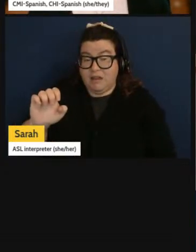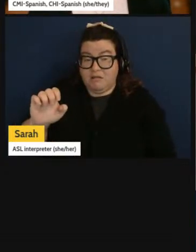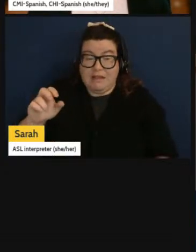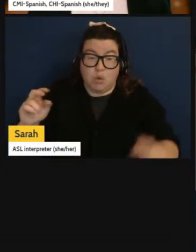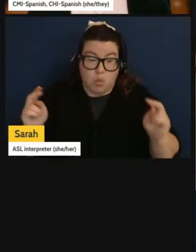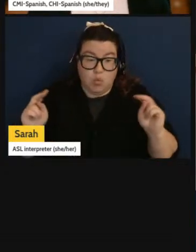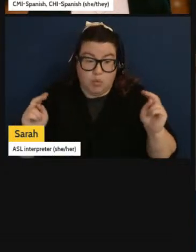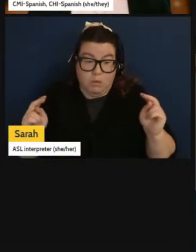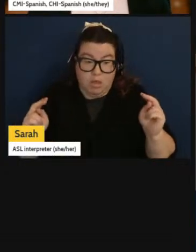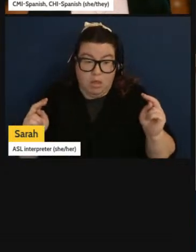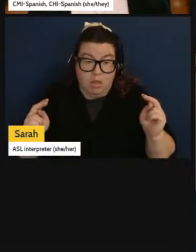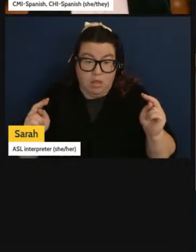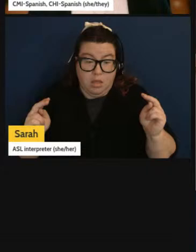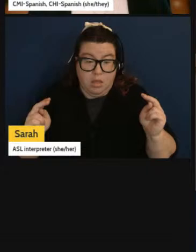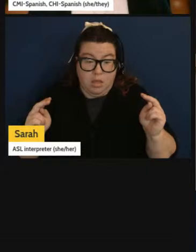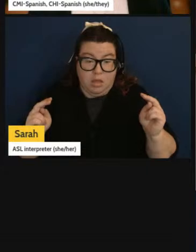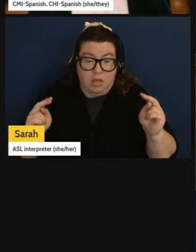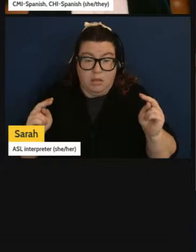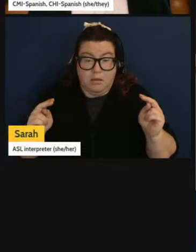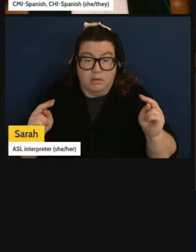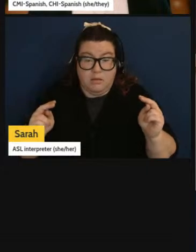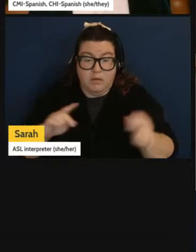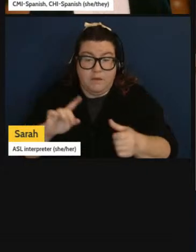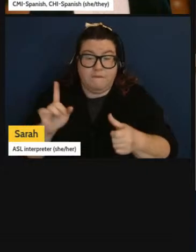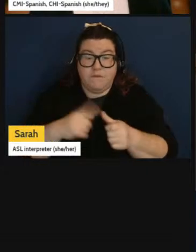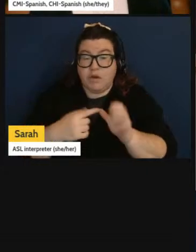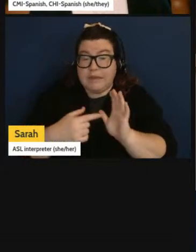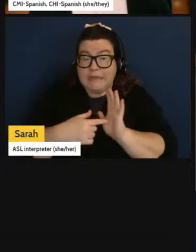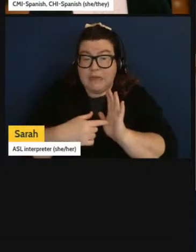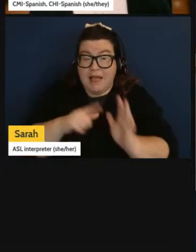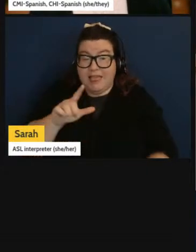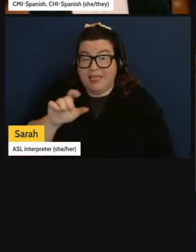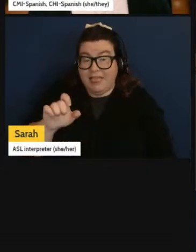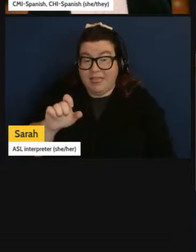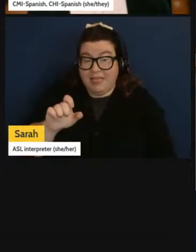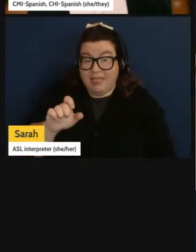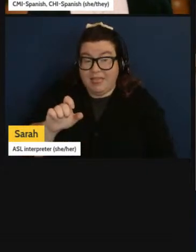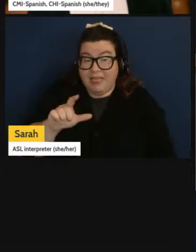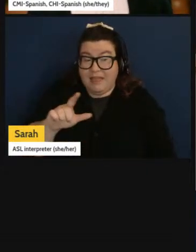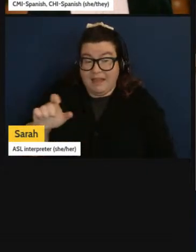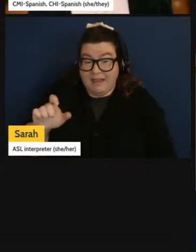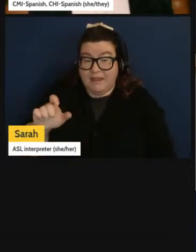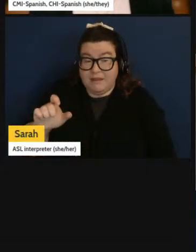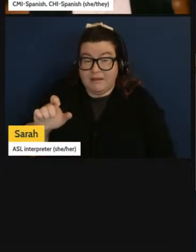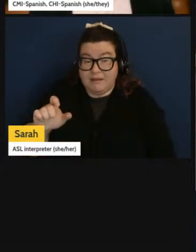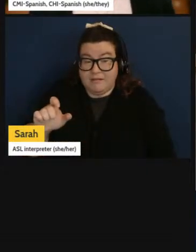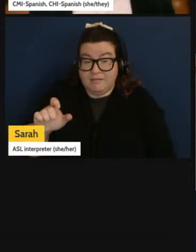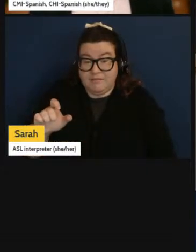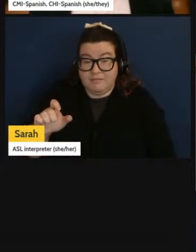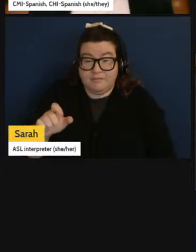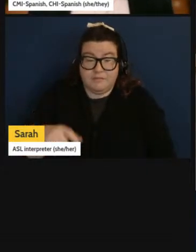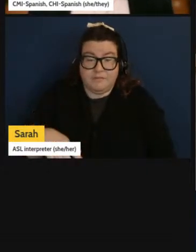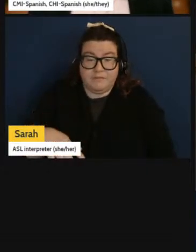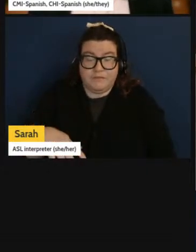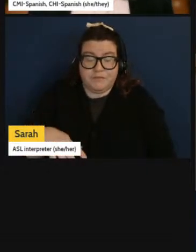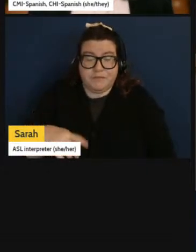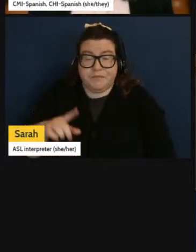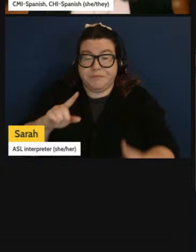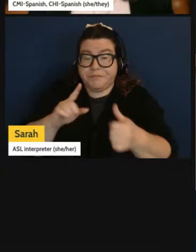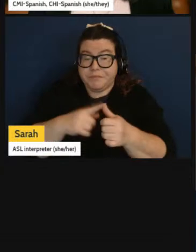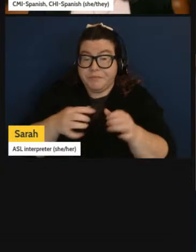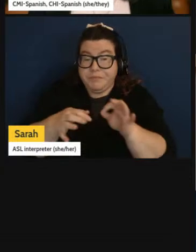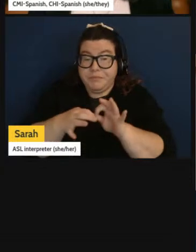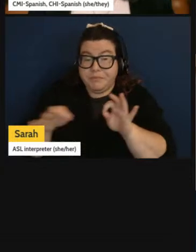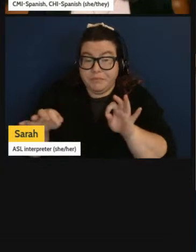neutral. In the first example, so le is spelled L-E. In the first